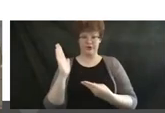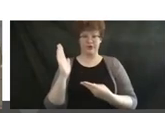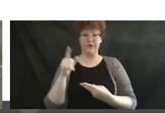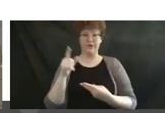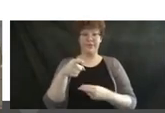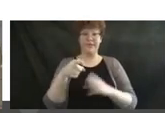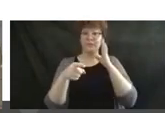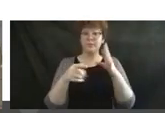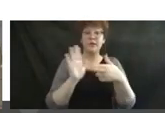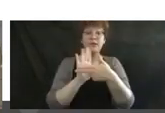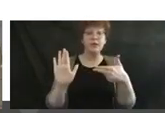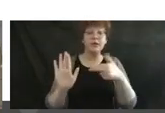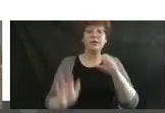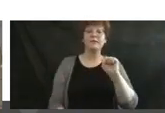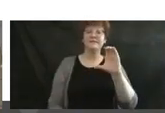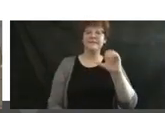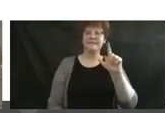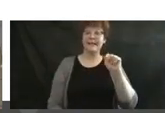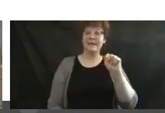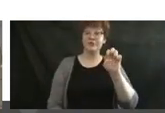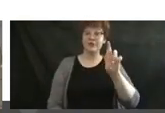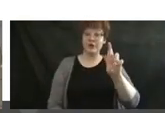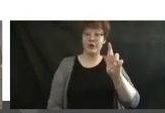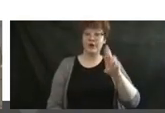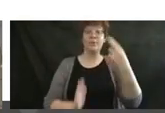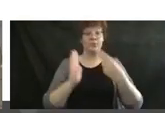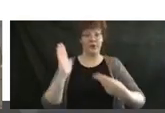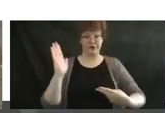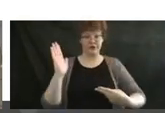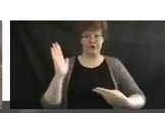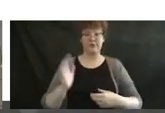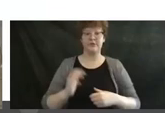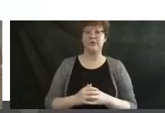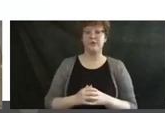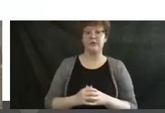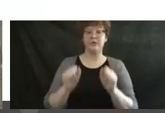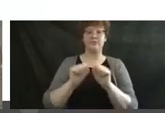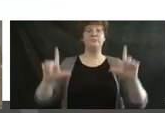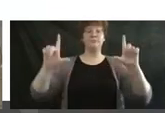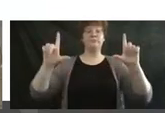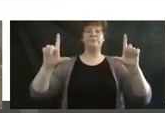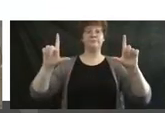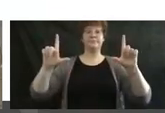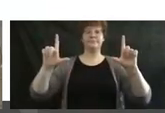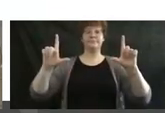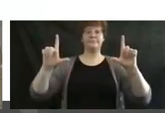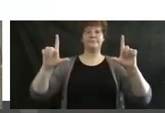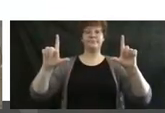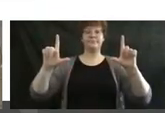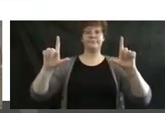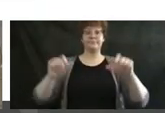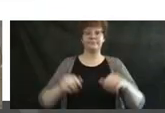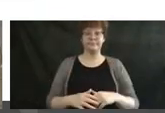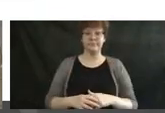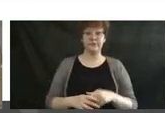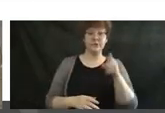brush. Okay, I'm going to click OK. Little dialog box pops up. So the